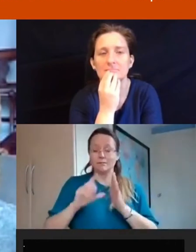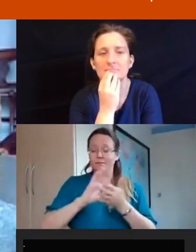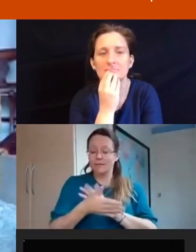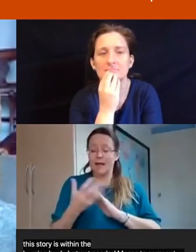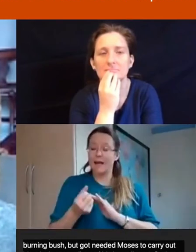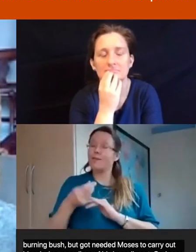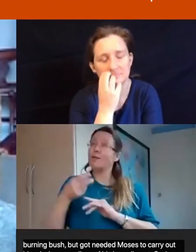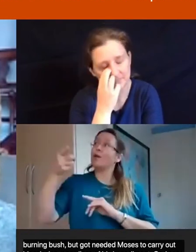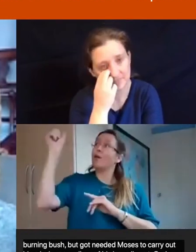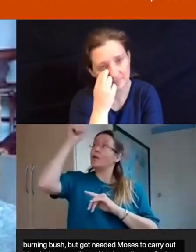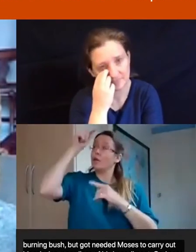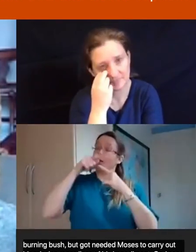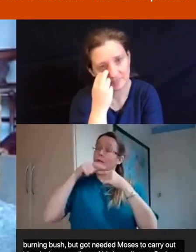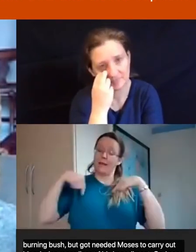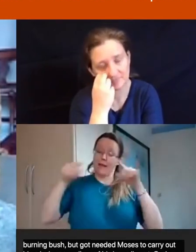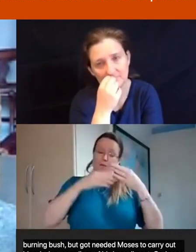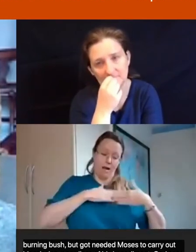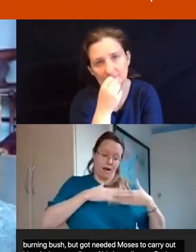not by our outward appearances.